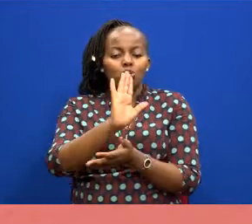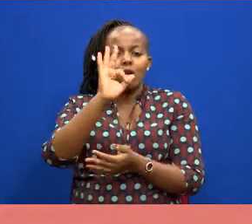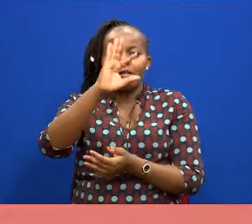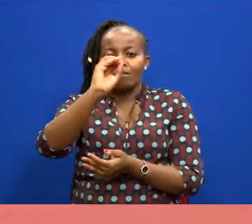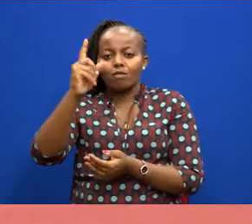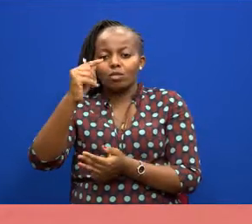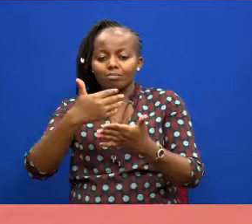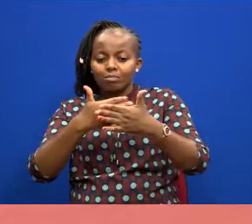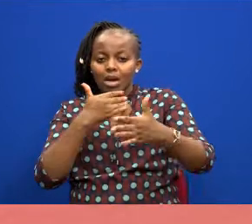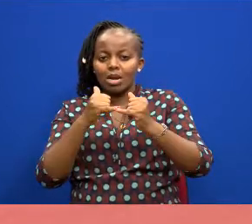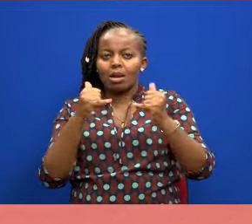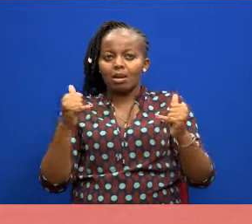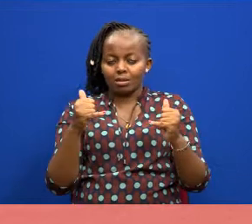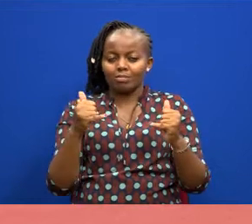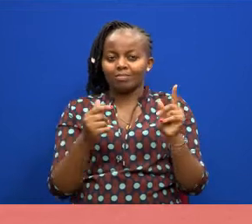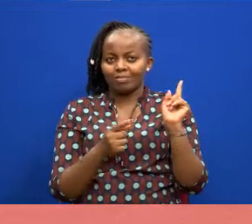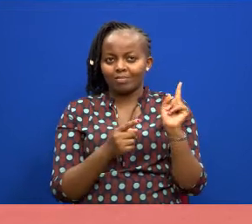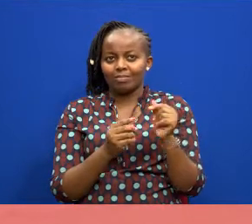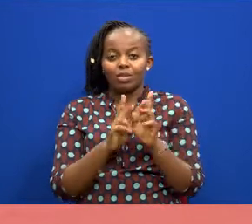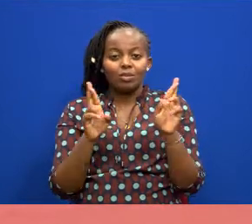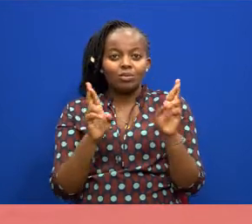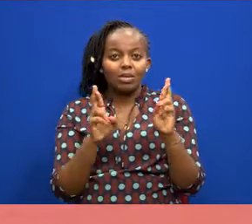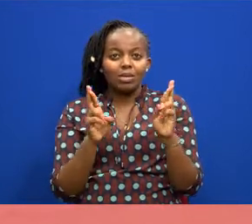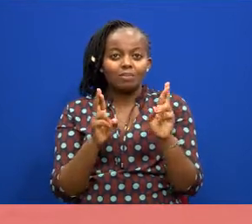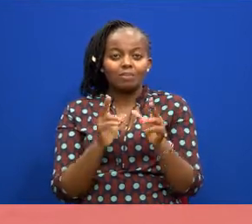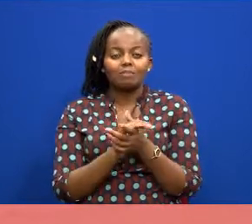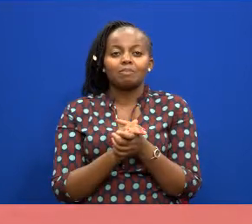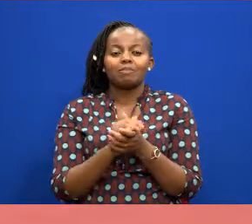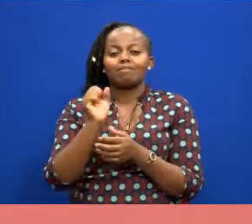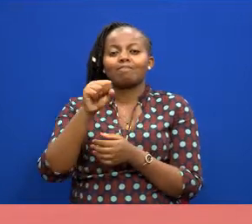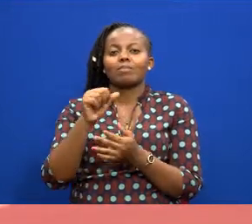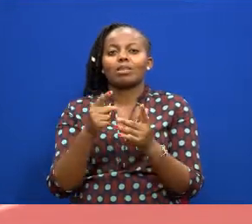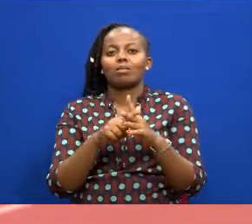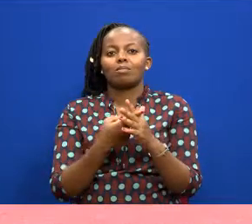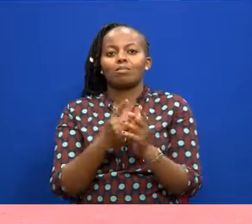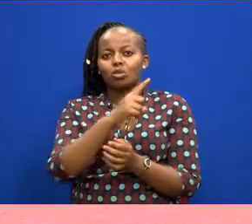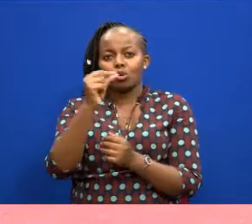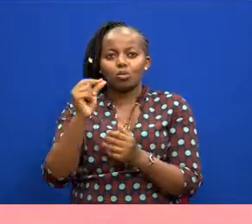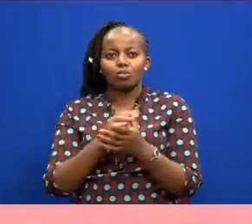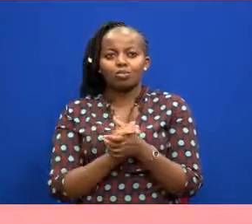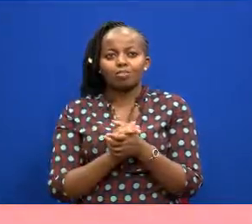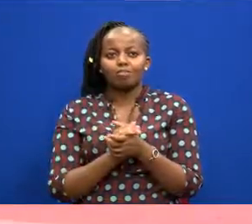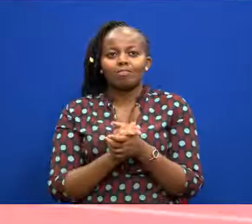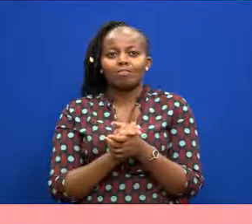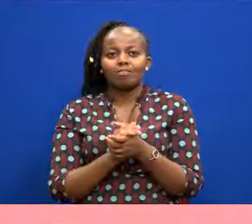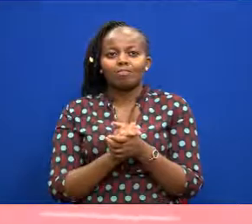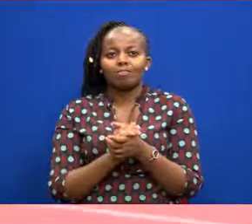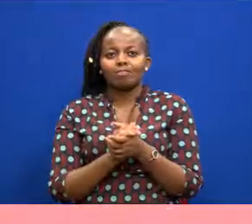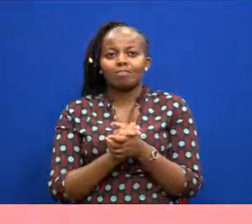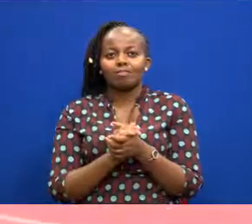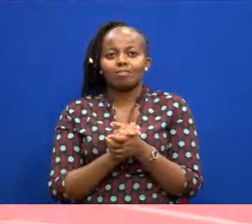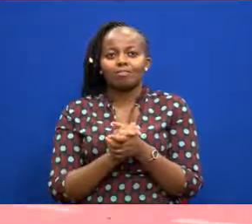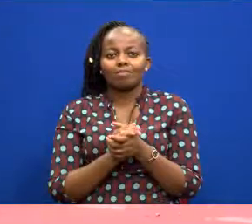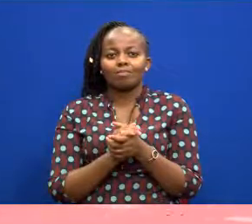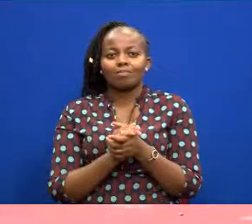is behind the line. We're assuming that's where you are. Okay, guys, are you fired up for this? Yes, sir. All right, let's go. Drive with your knees. Come on, push,